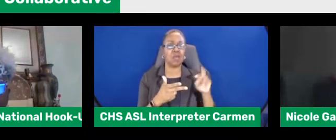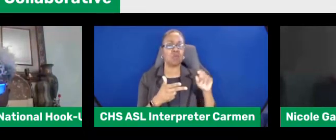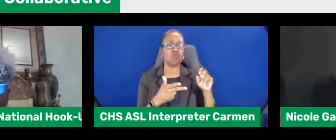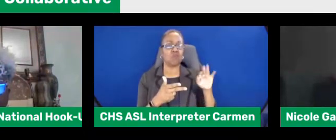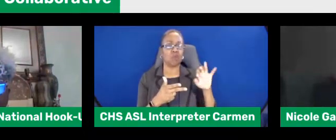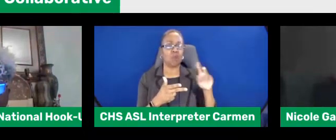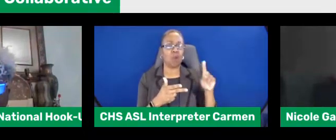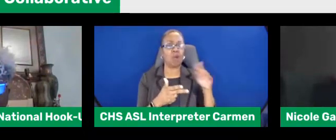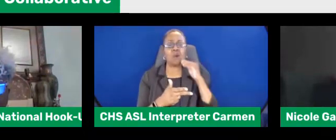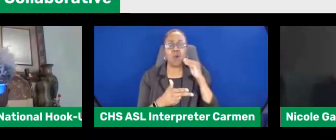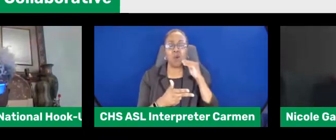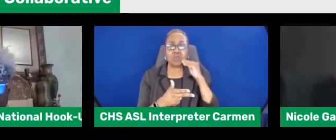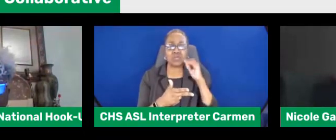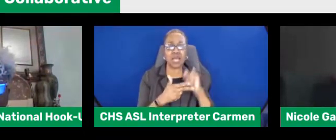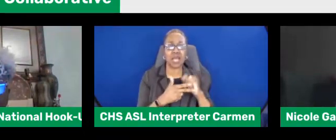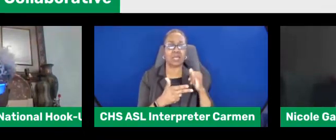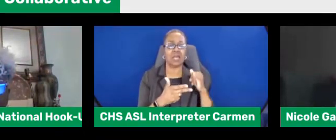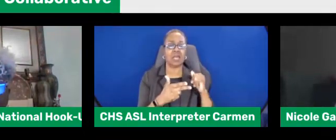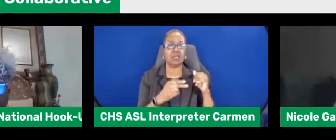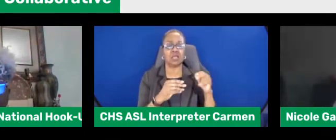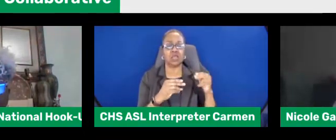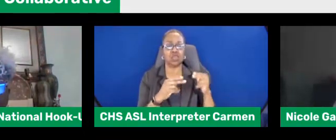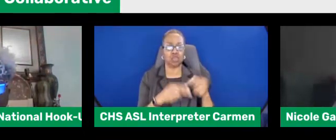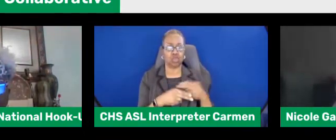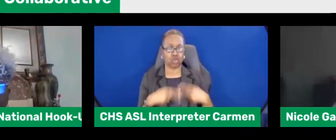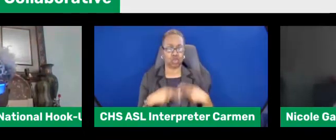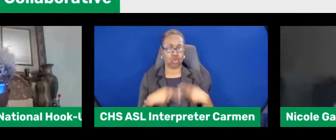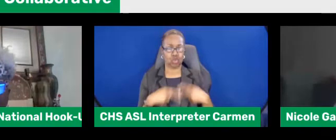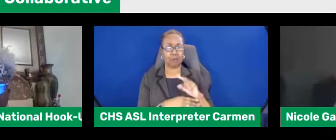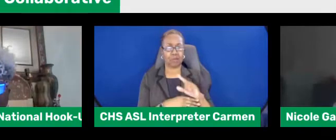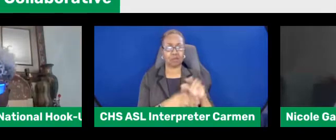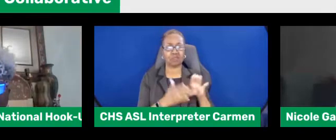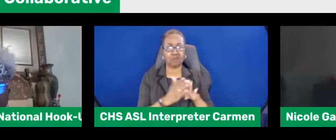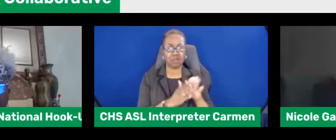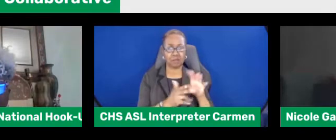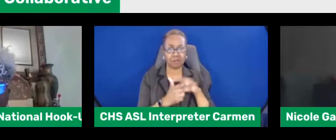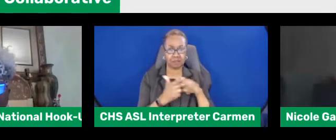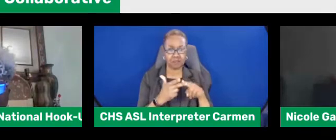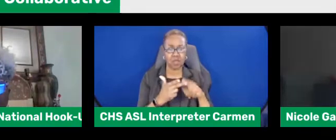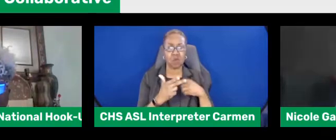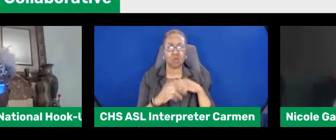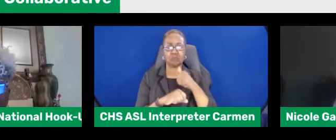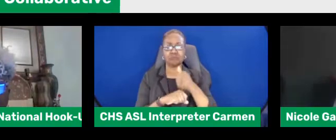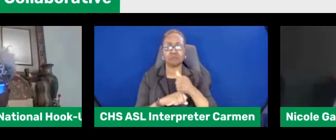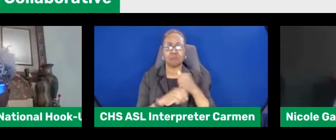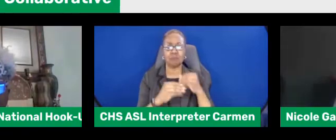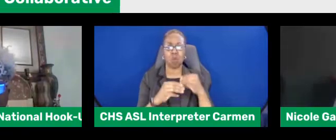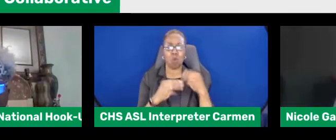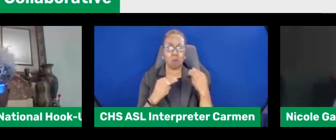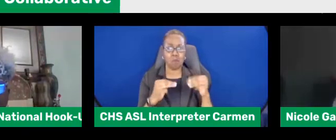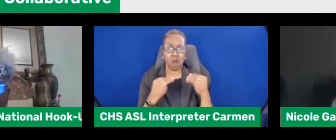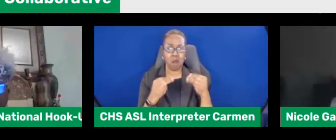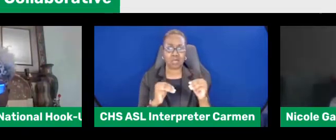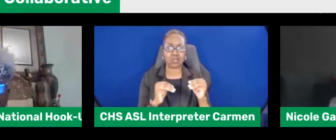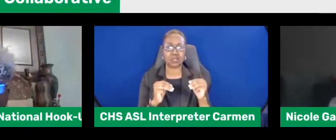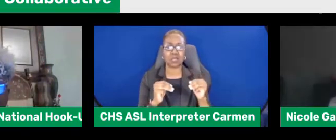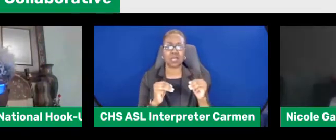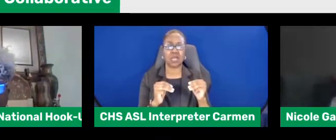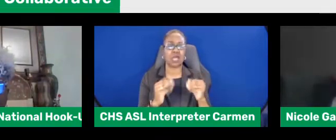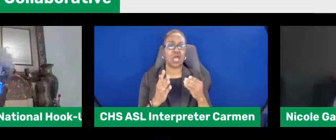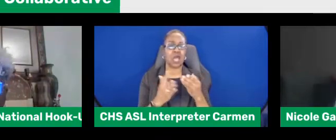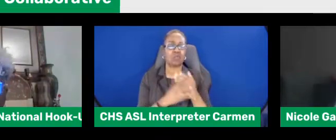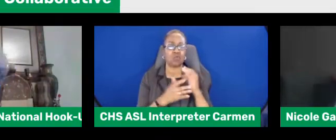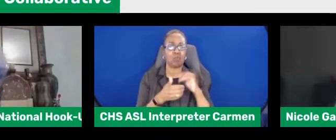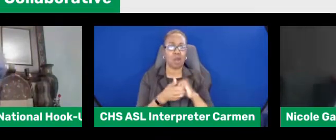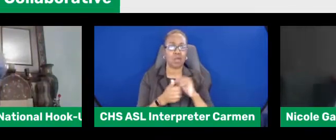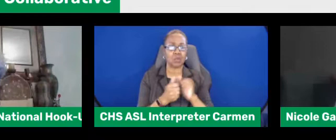Homes and Holston Human Capital Development. In that project, we'll build markets and through partnering with